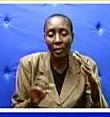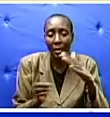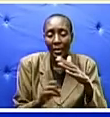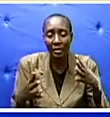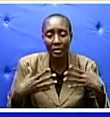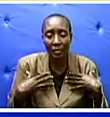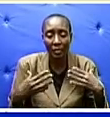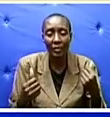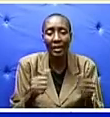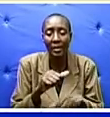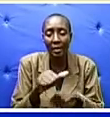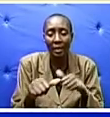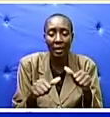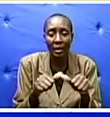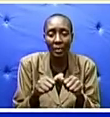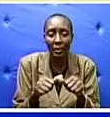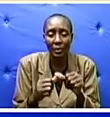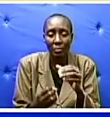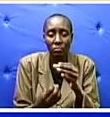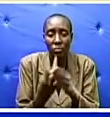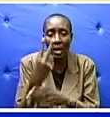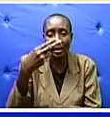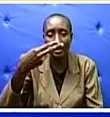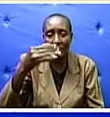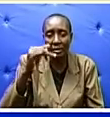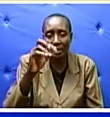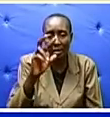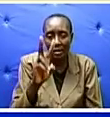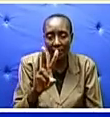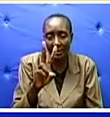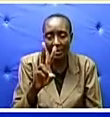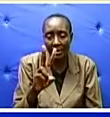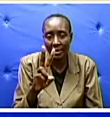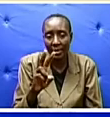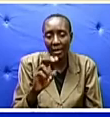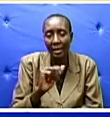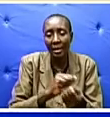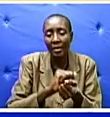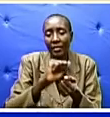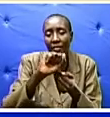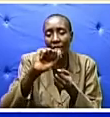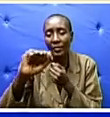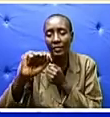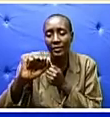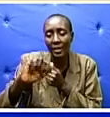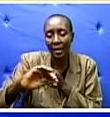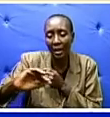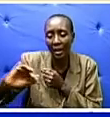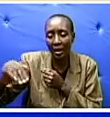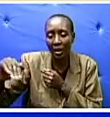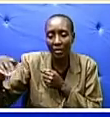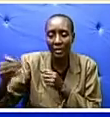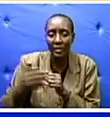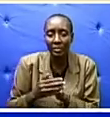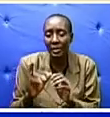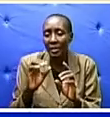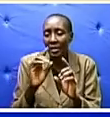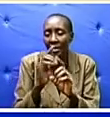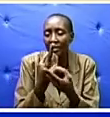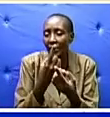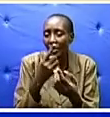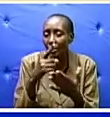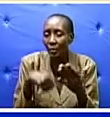about the surge of HIV cases in 15 counties. And what was different about it was